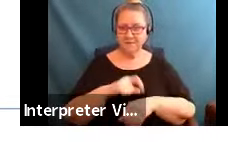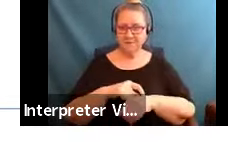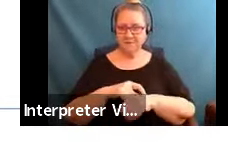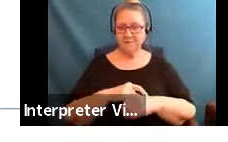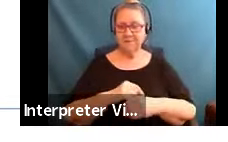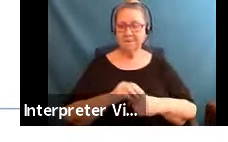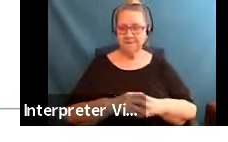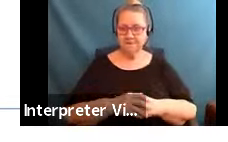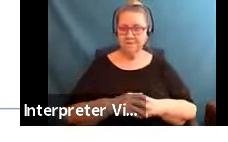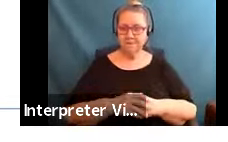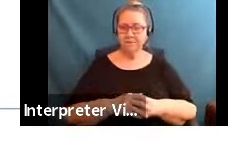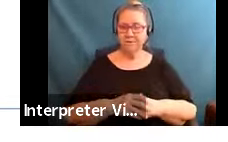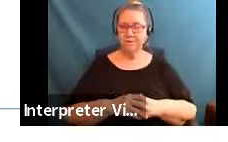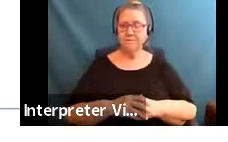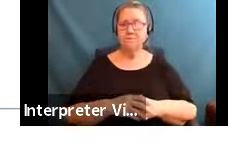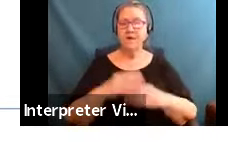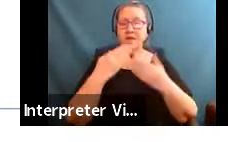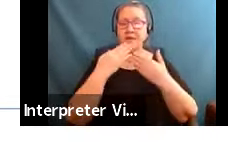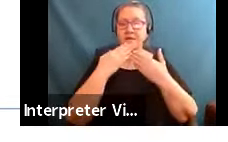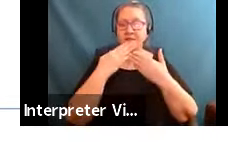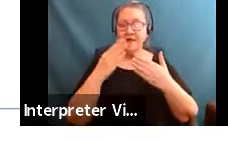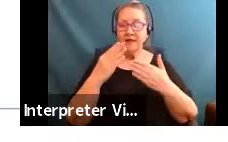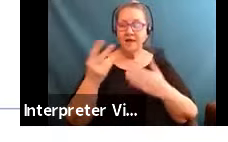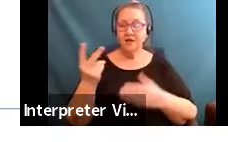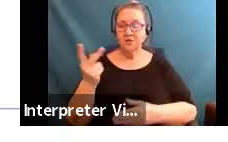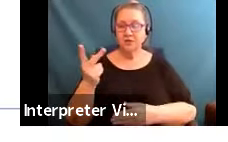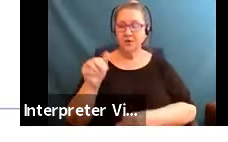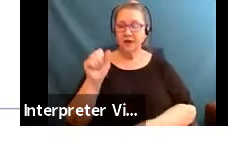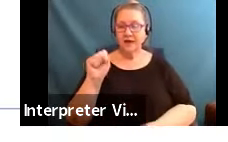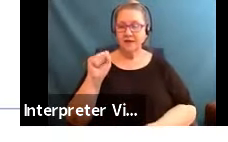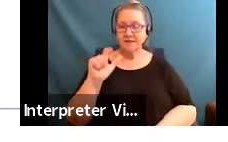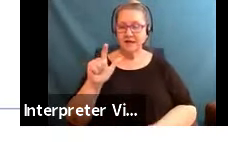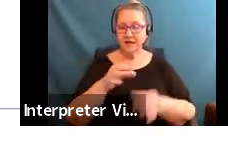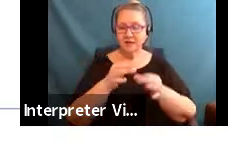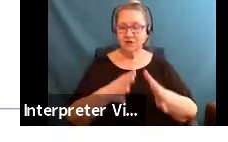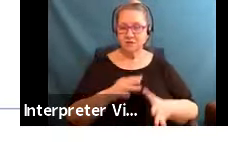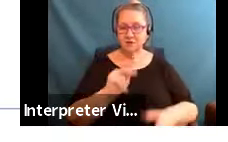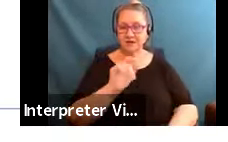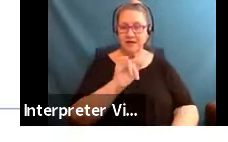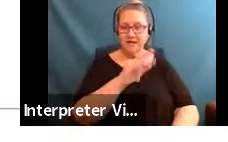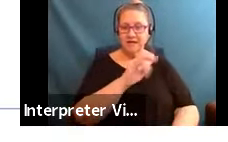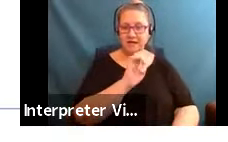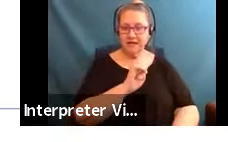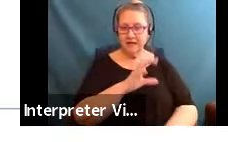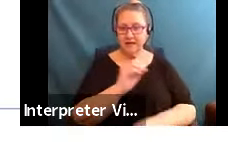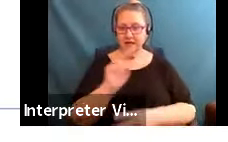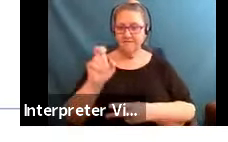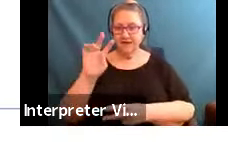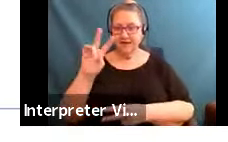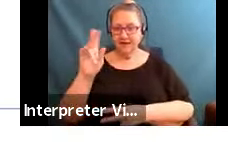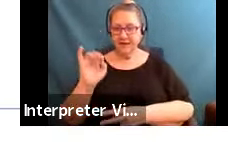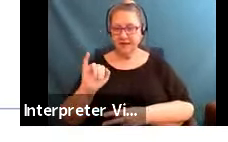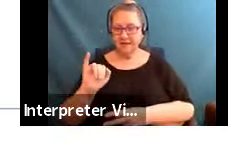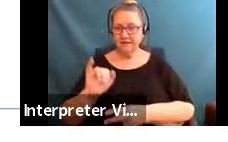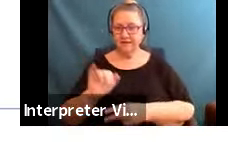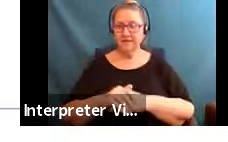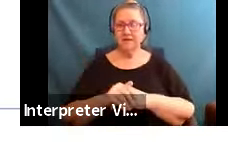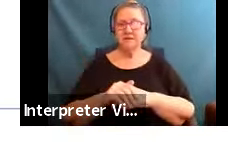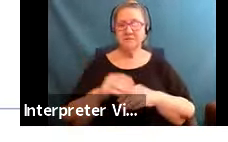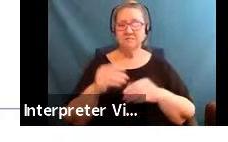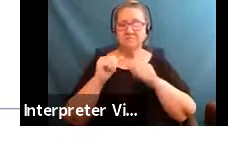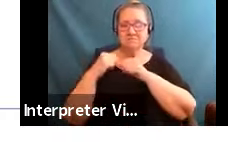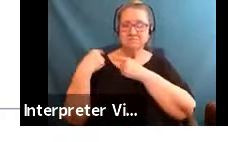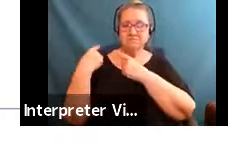of the agenda. I want to thank our two ASL interpreters, Katie Sales and Vicki Kennedy. They've been with us almost since